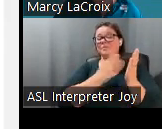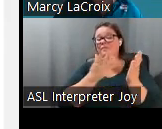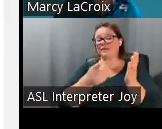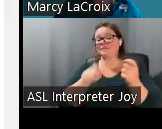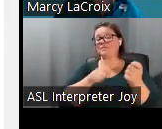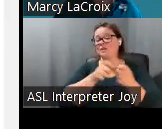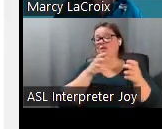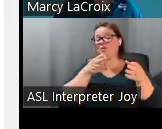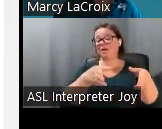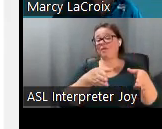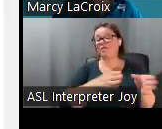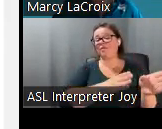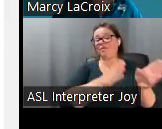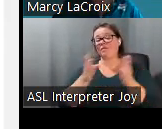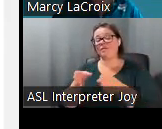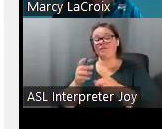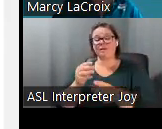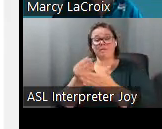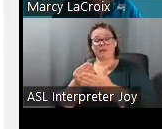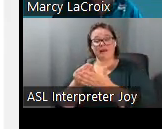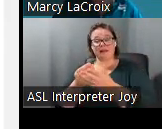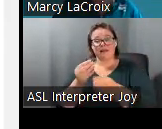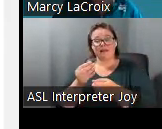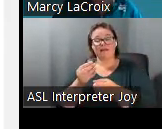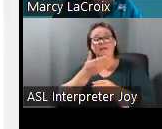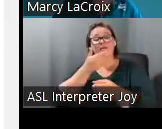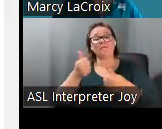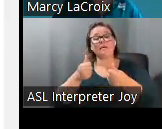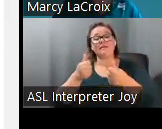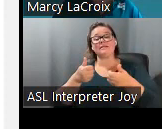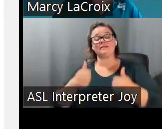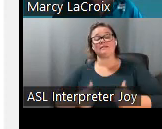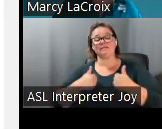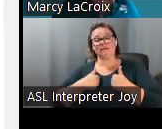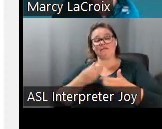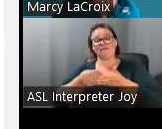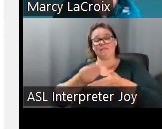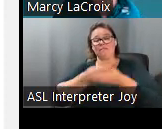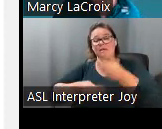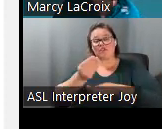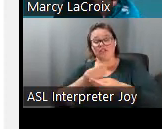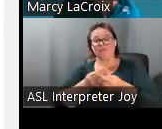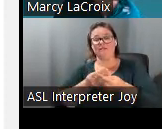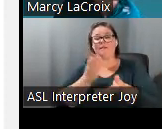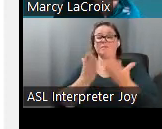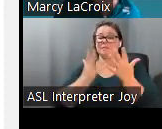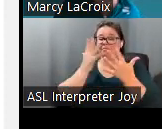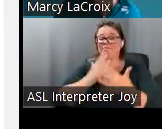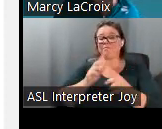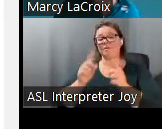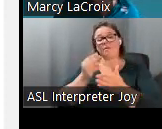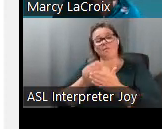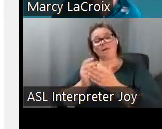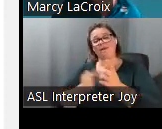path is money, a best life budget. Maybe it's unfortunate, but money